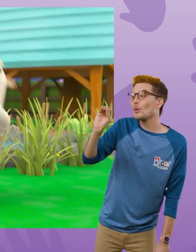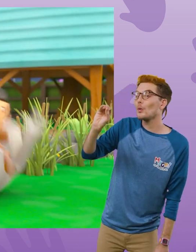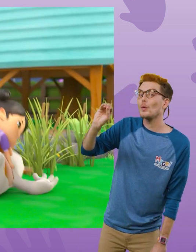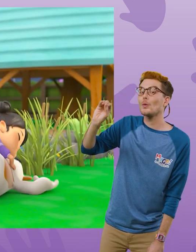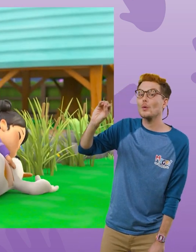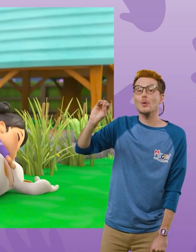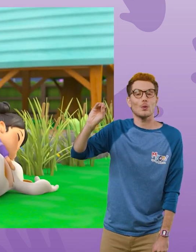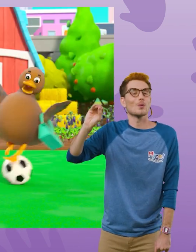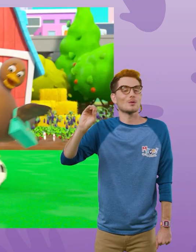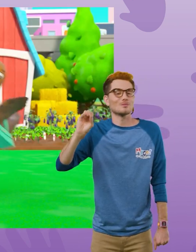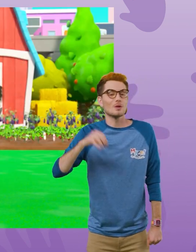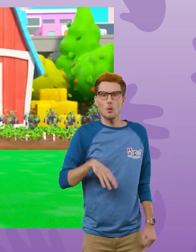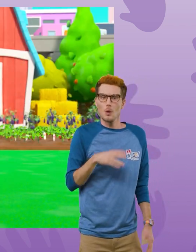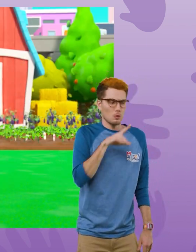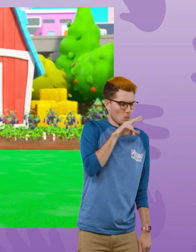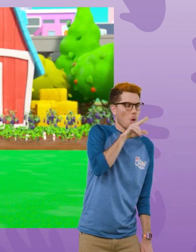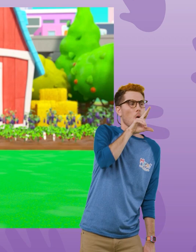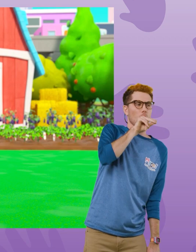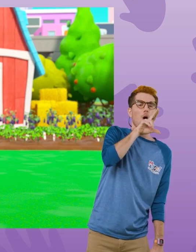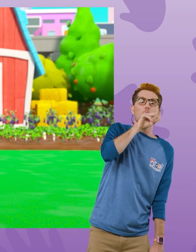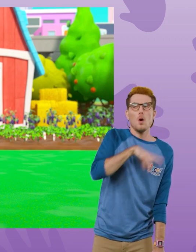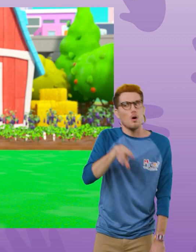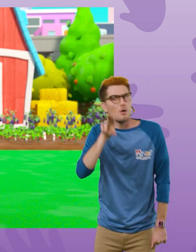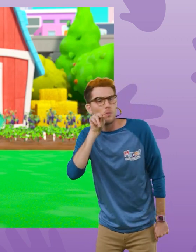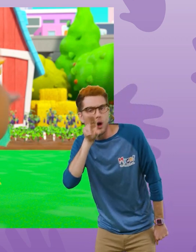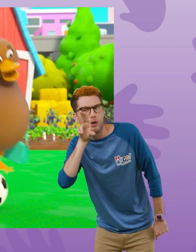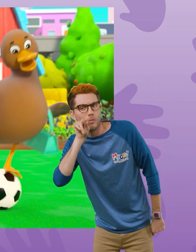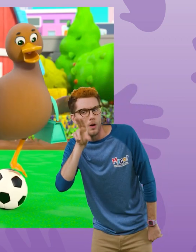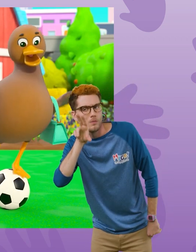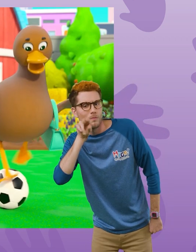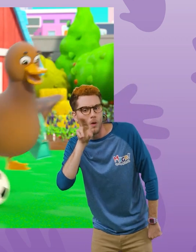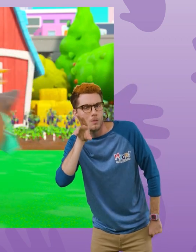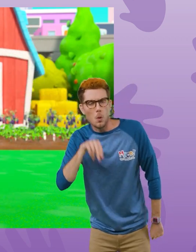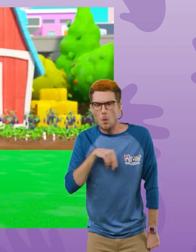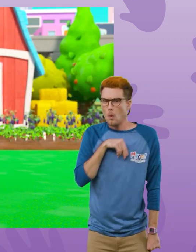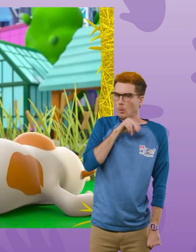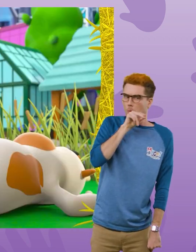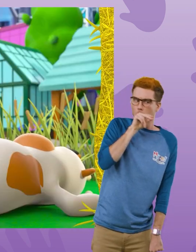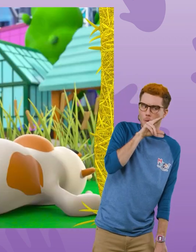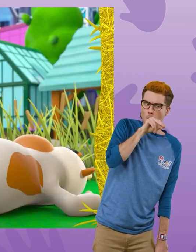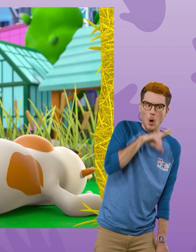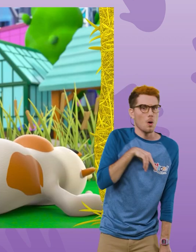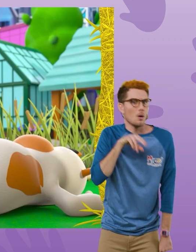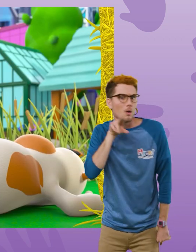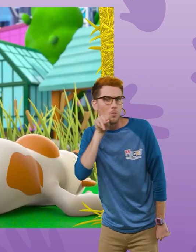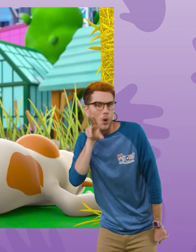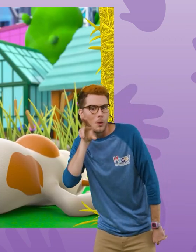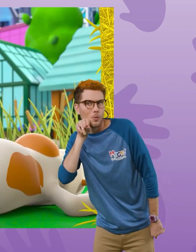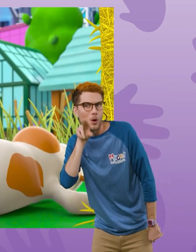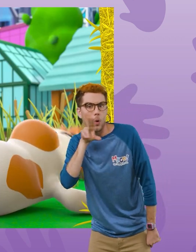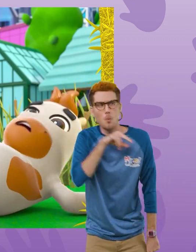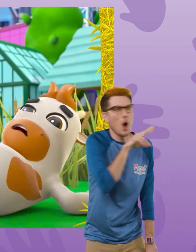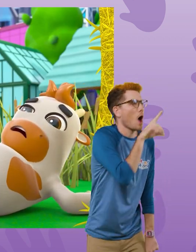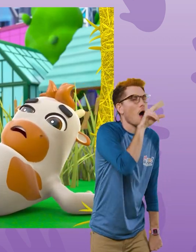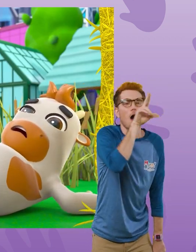E-I-E-I-O. With a quack quack here and a quack quack there. Here a quack,